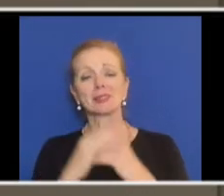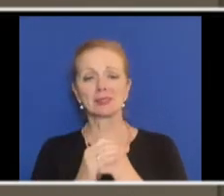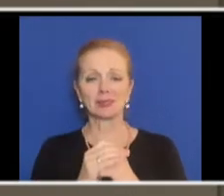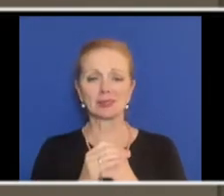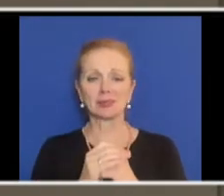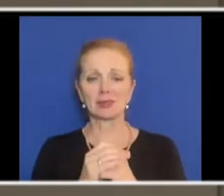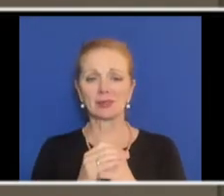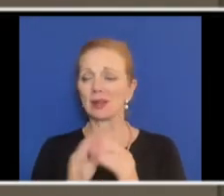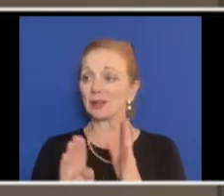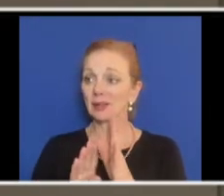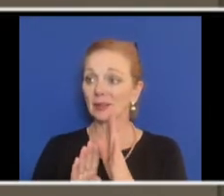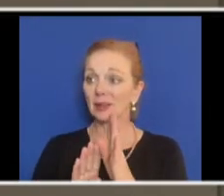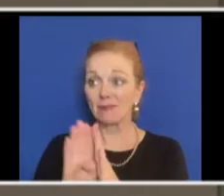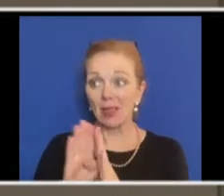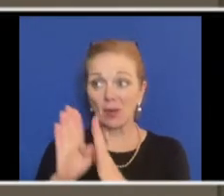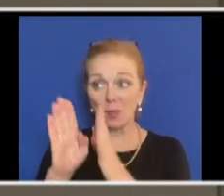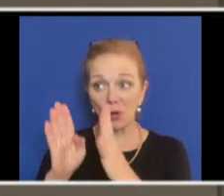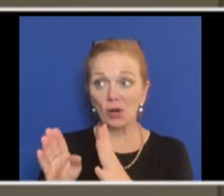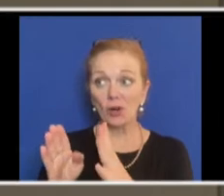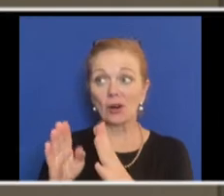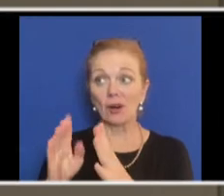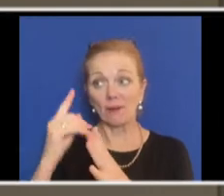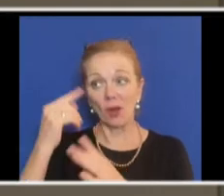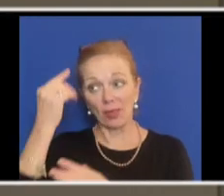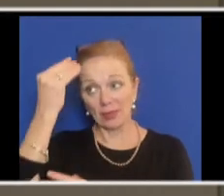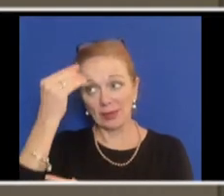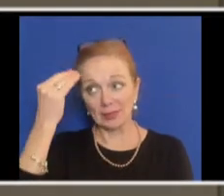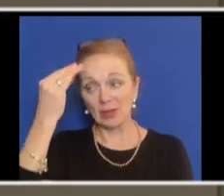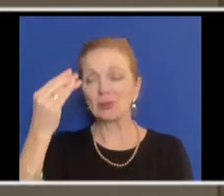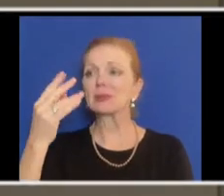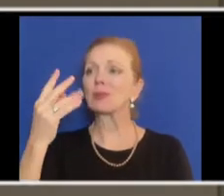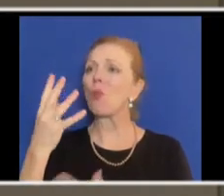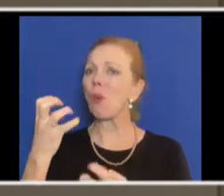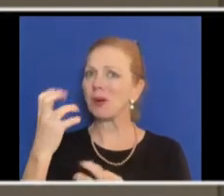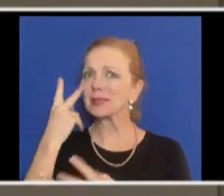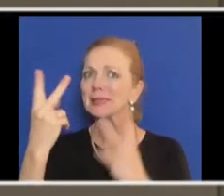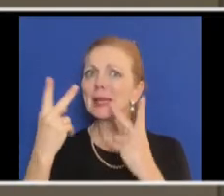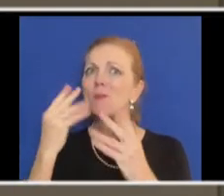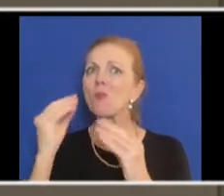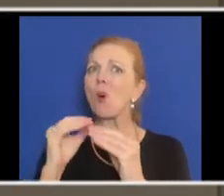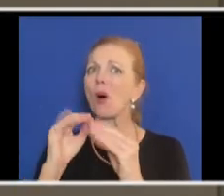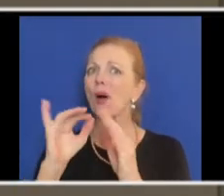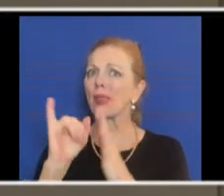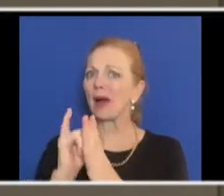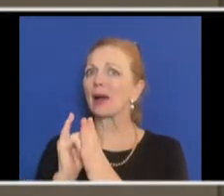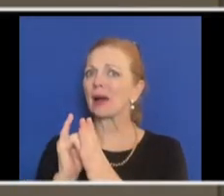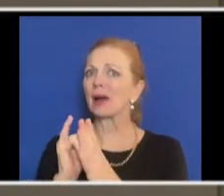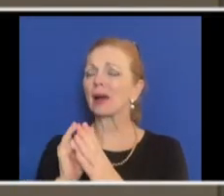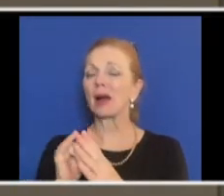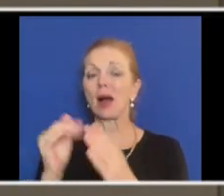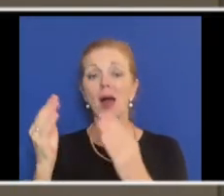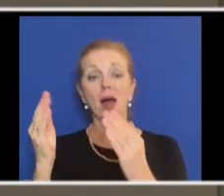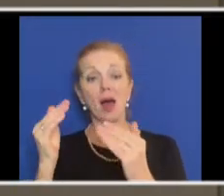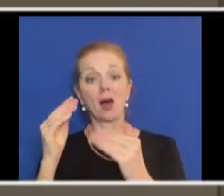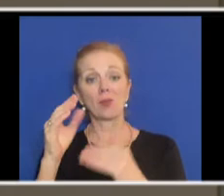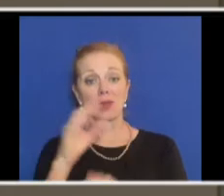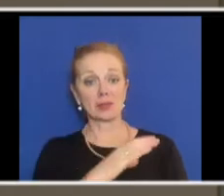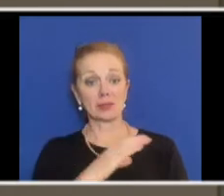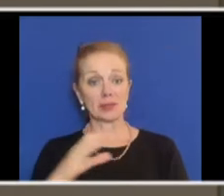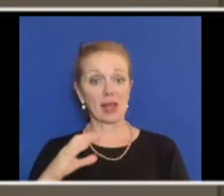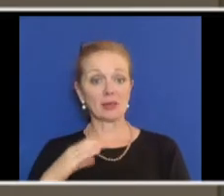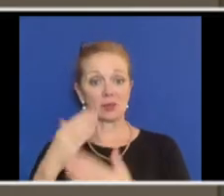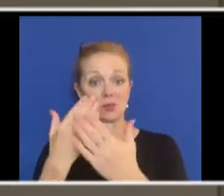to the developer for those consideration and we want to see more of that I hope that this council's proven